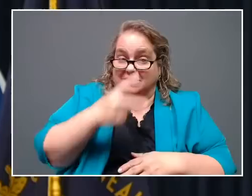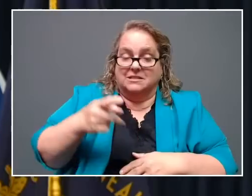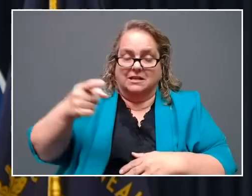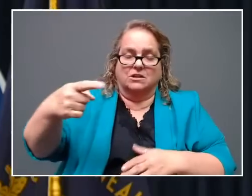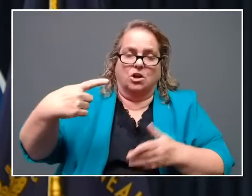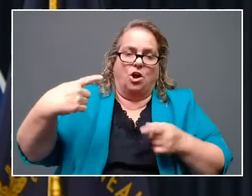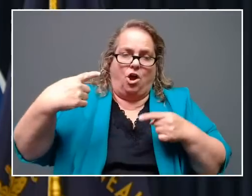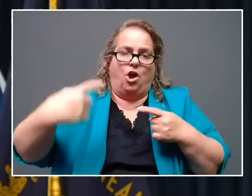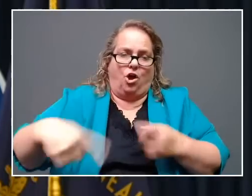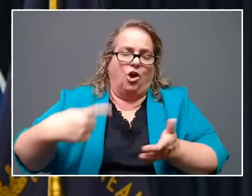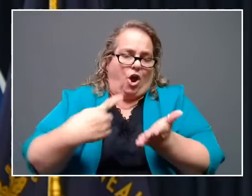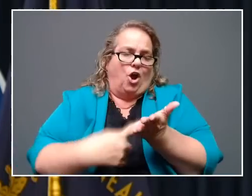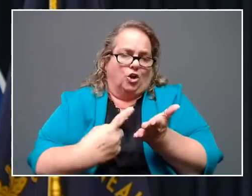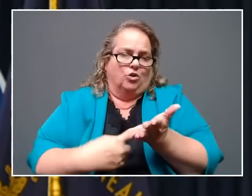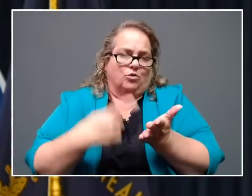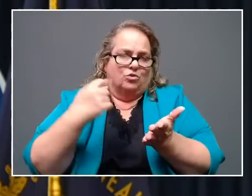it.